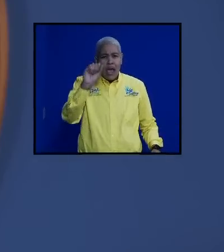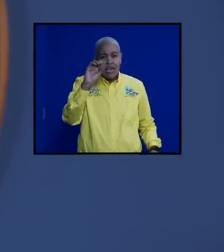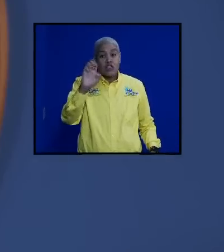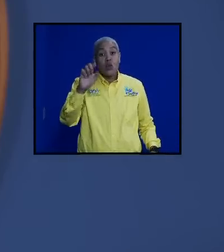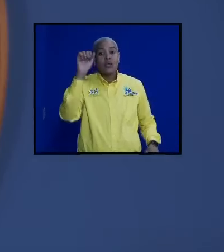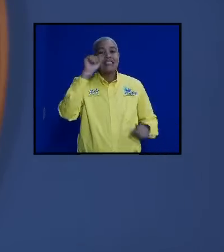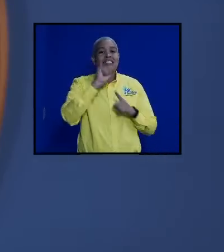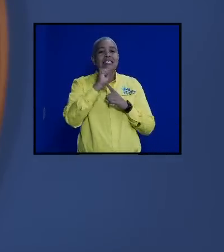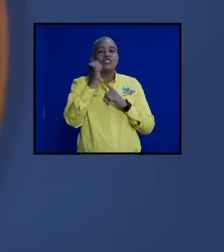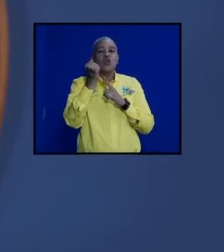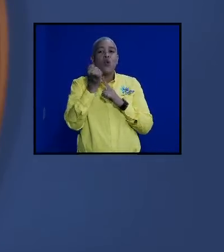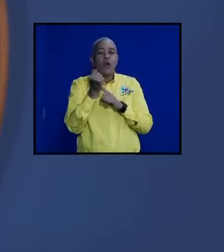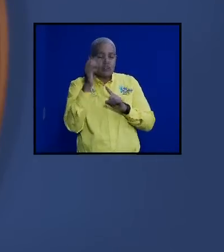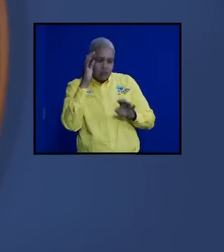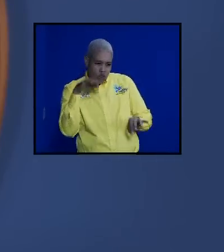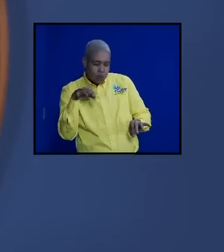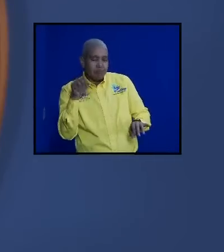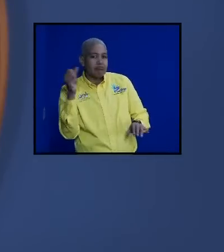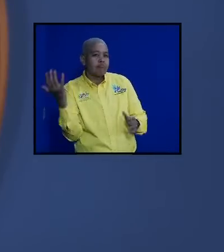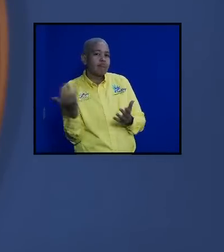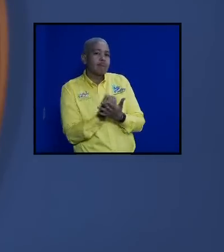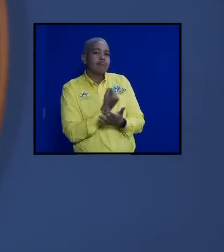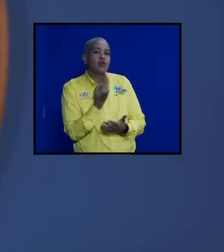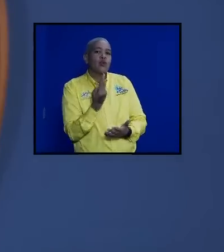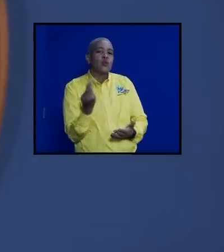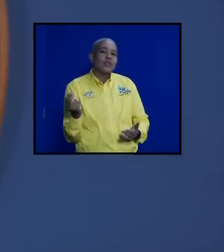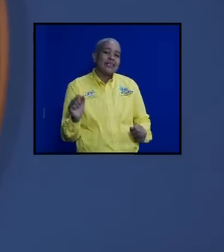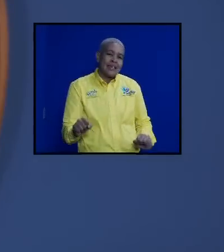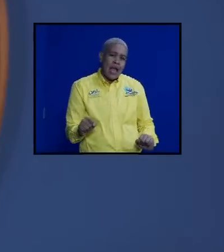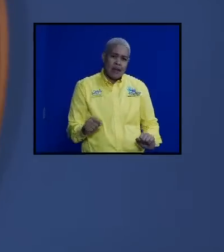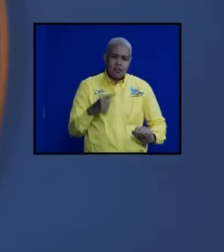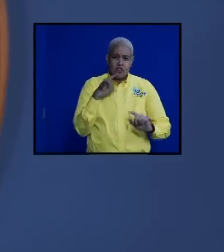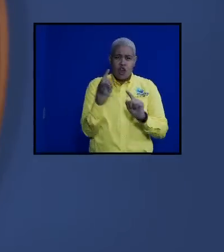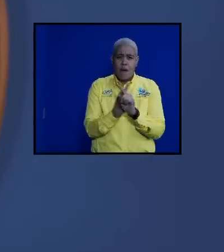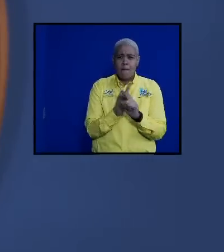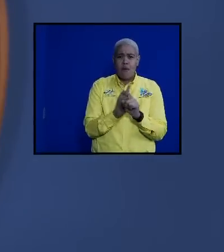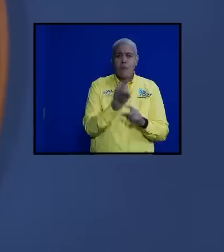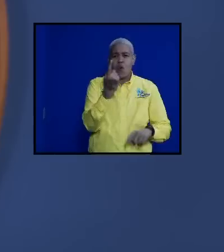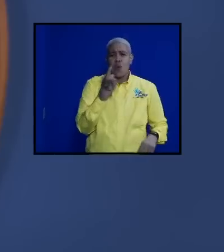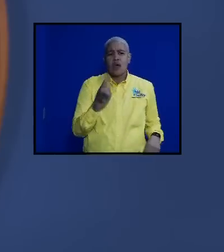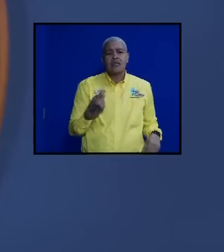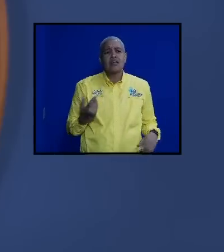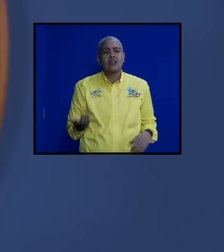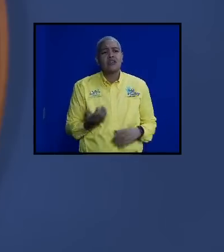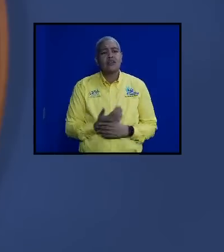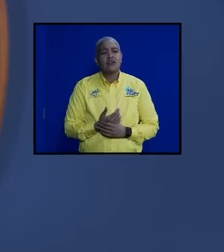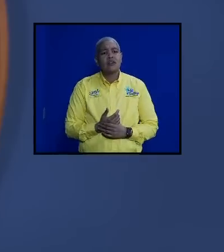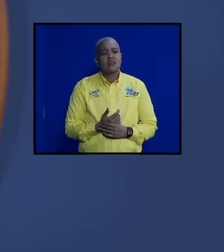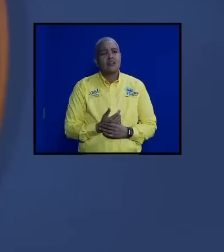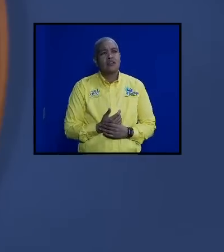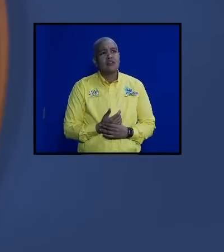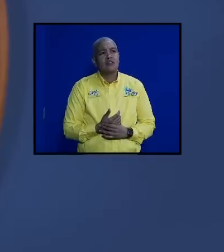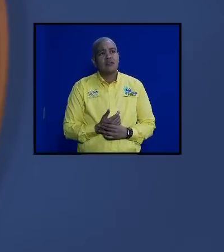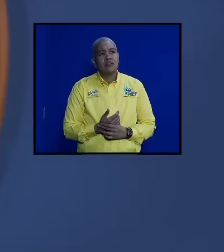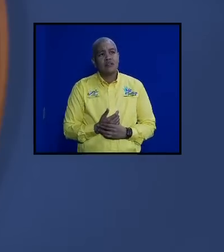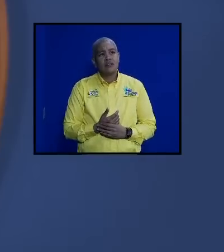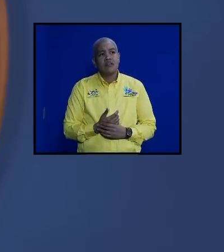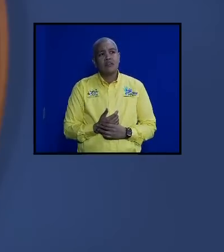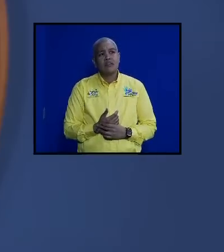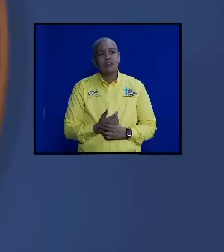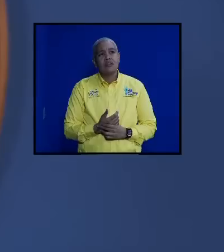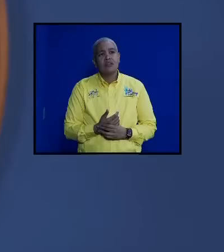situationally determined. Now, the appropriate question, Ricardo, is, and how I would have framed the question